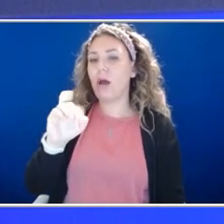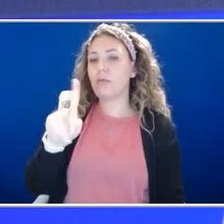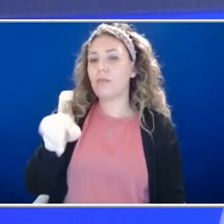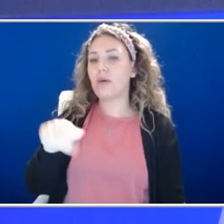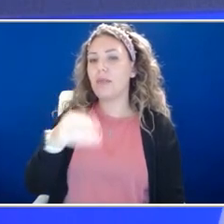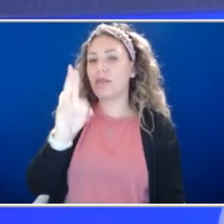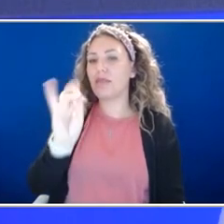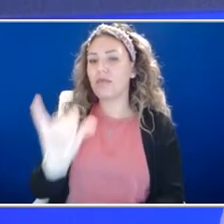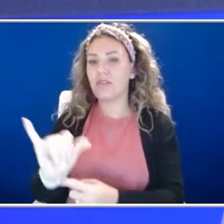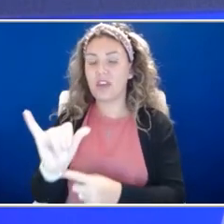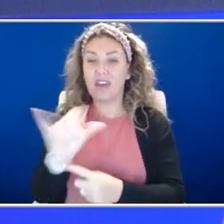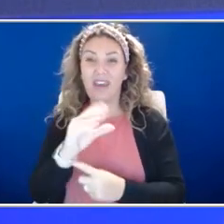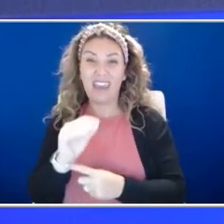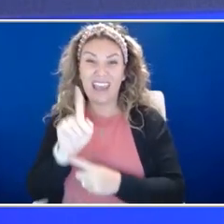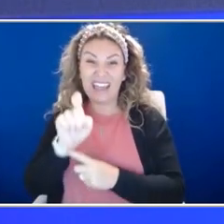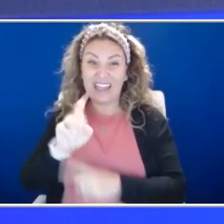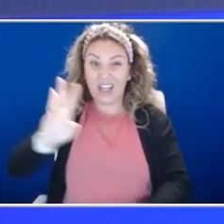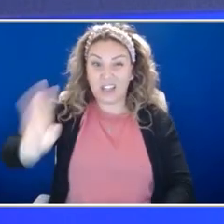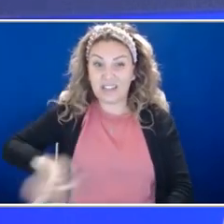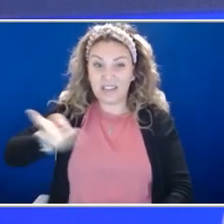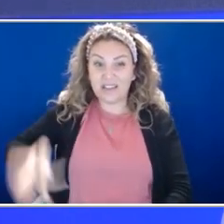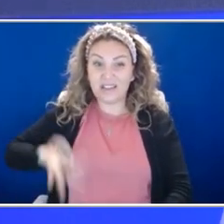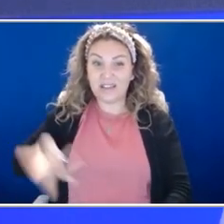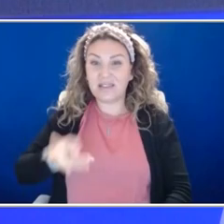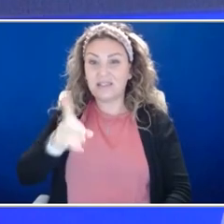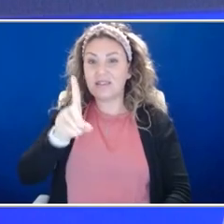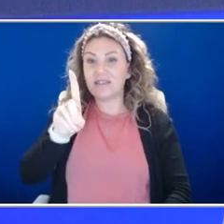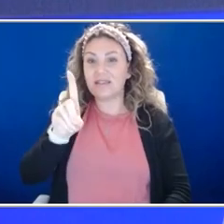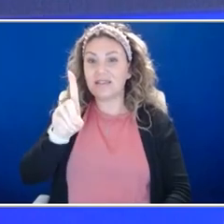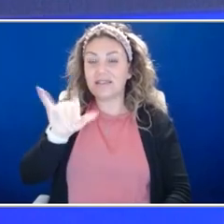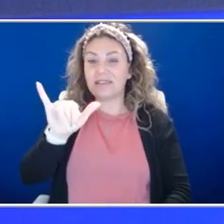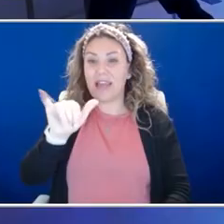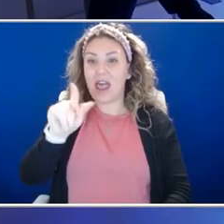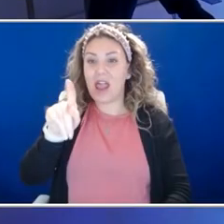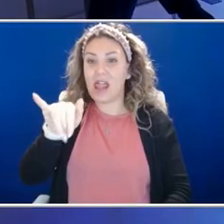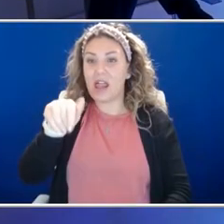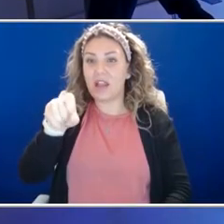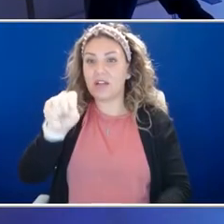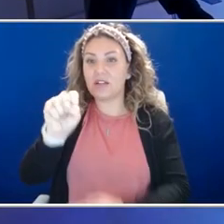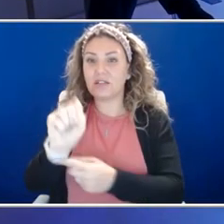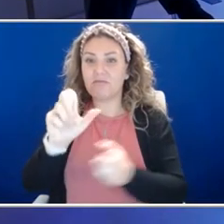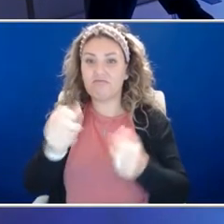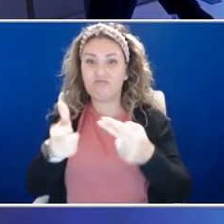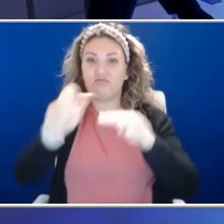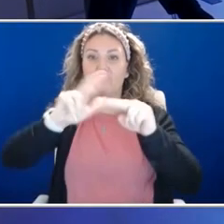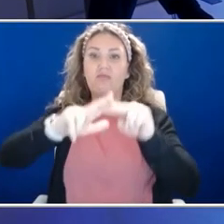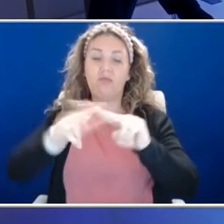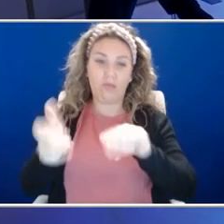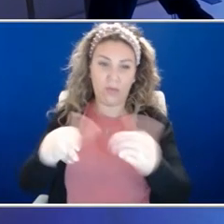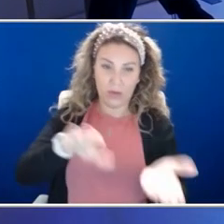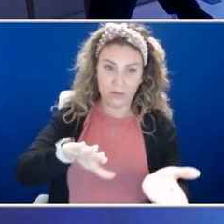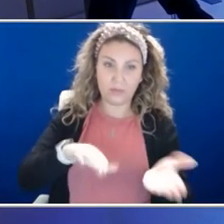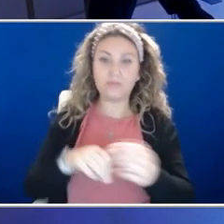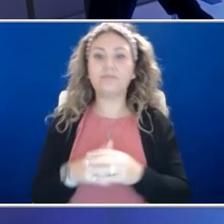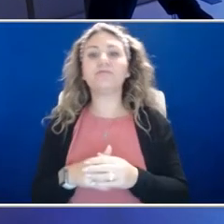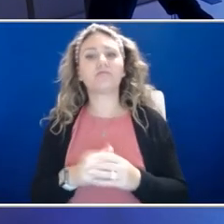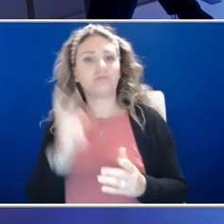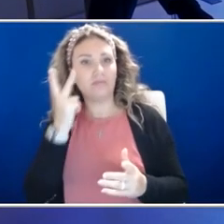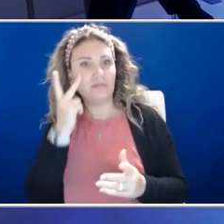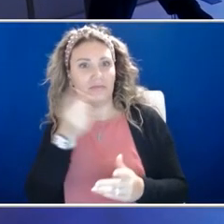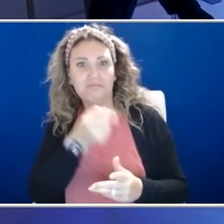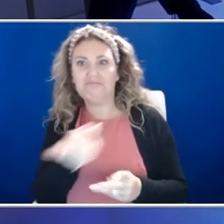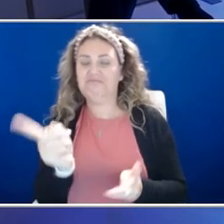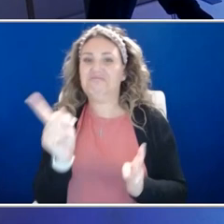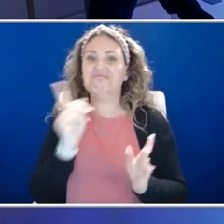And these complications can greatly increase the risk of death. Yeah, as an ICU doctor for over a quarter century, I'll tell you, when